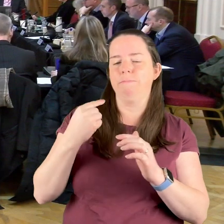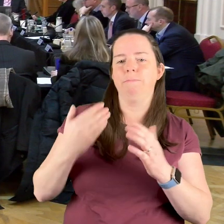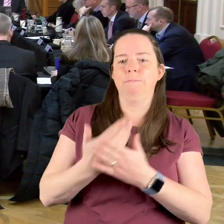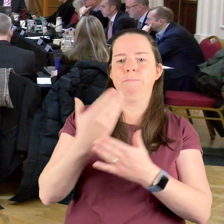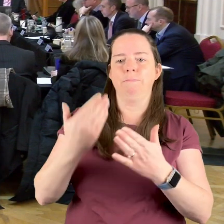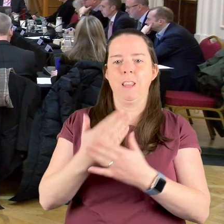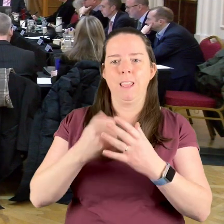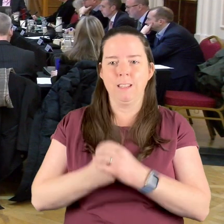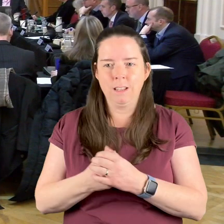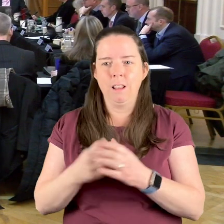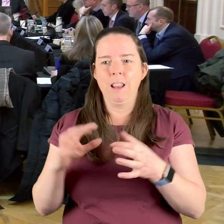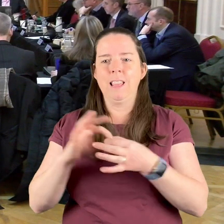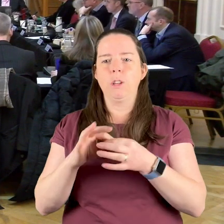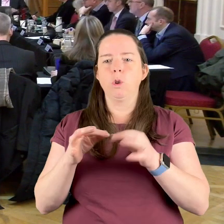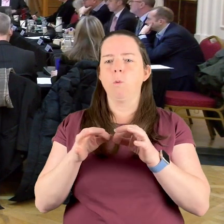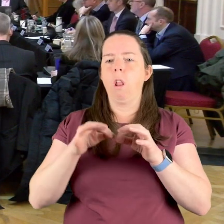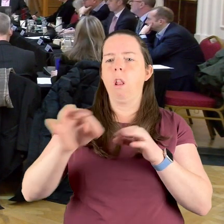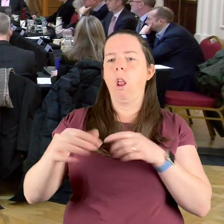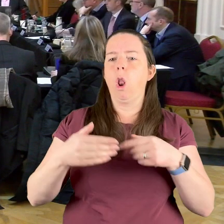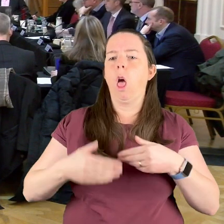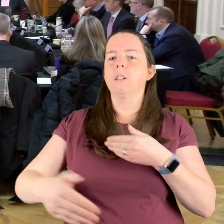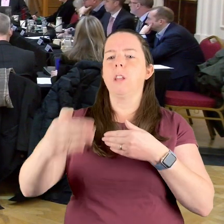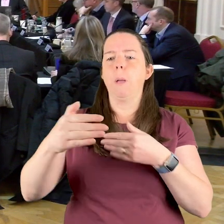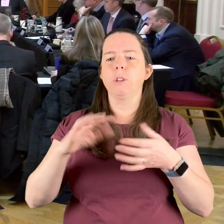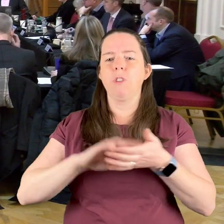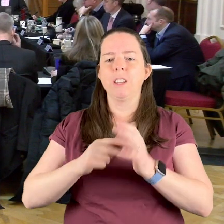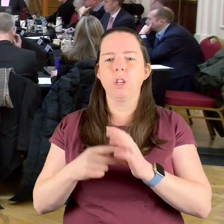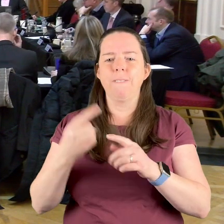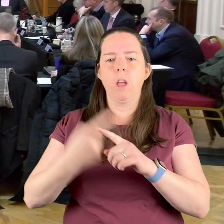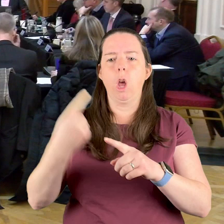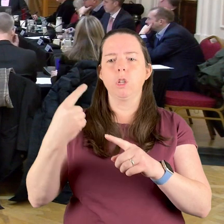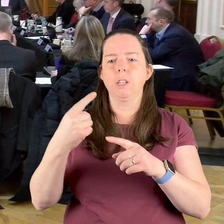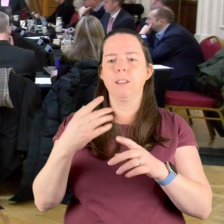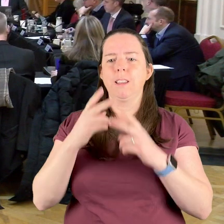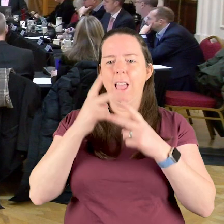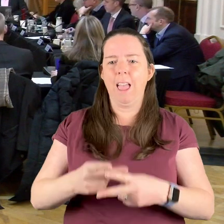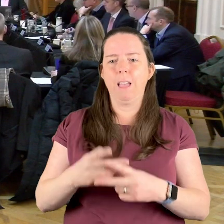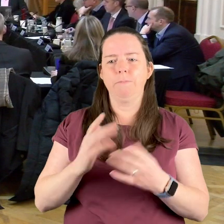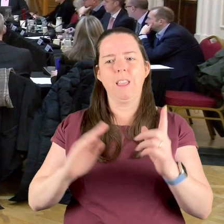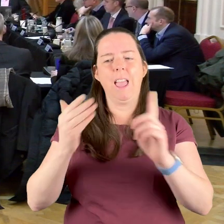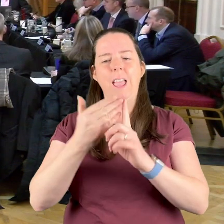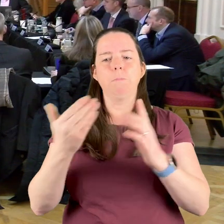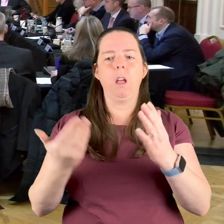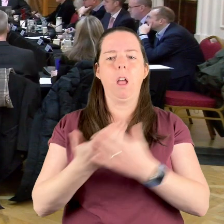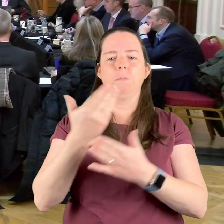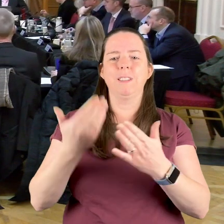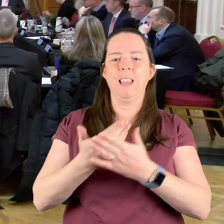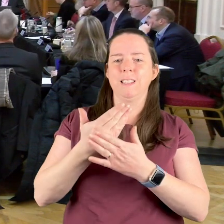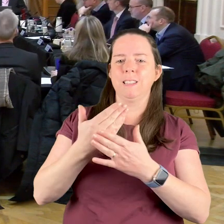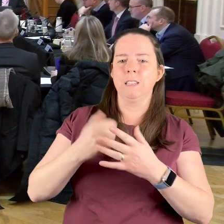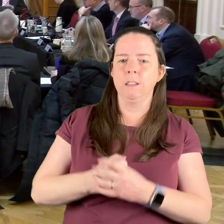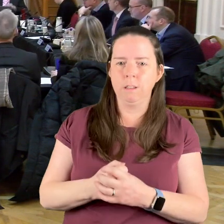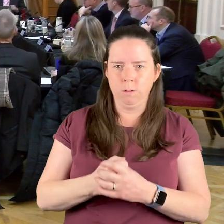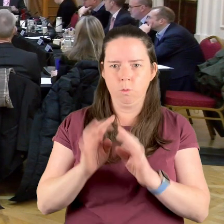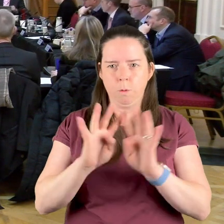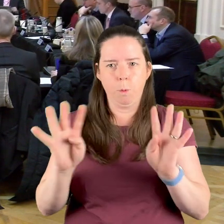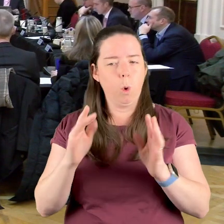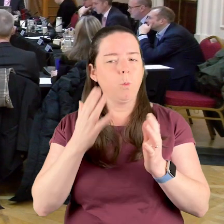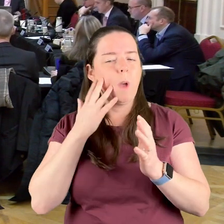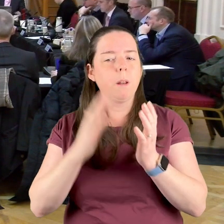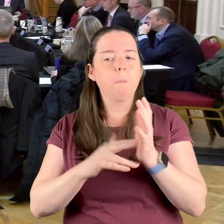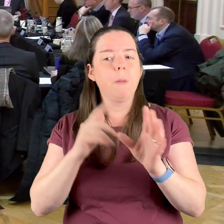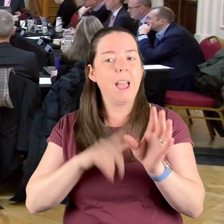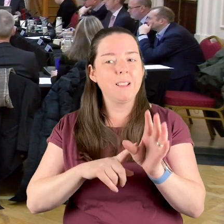in particular relating to the long-term strategy for urgent and emergency care, where we will aim to bring an update to the board in May.